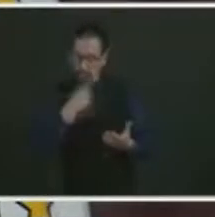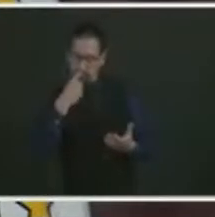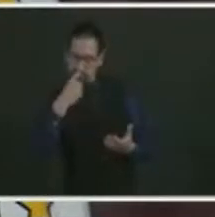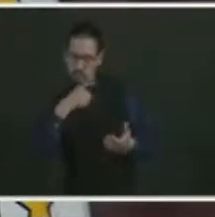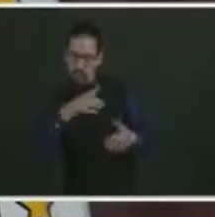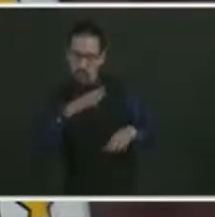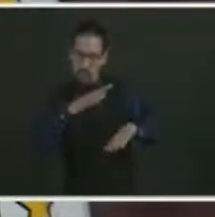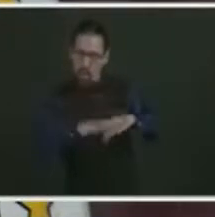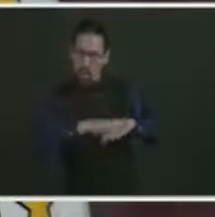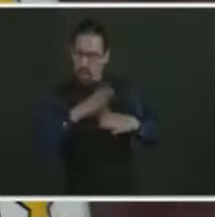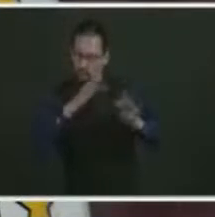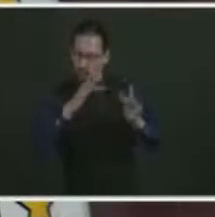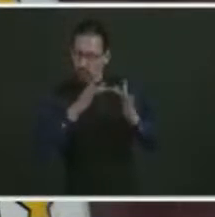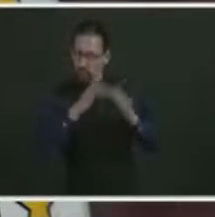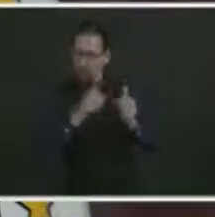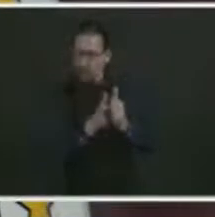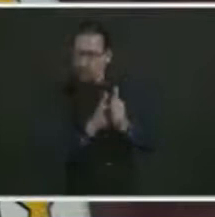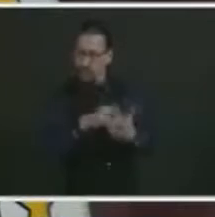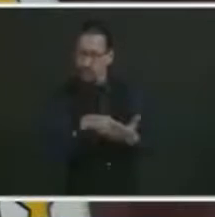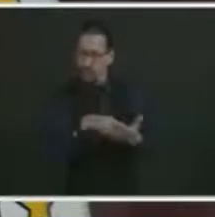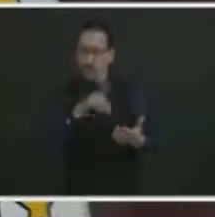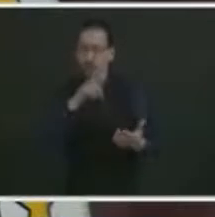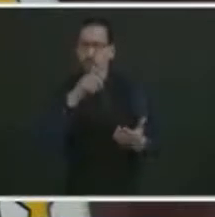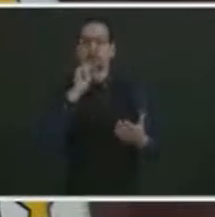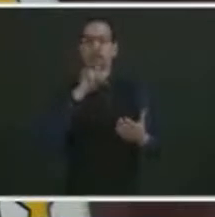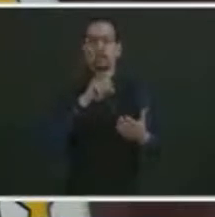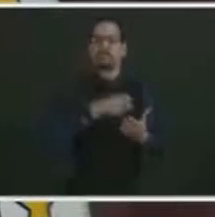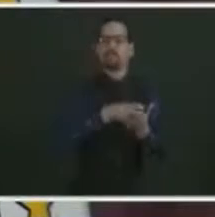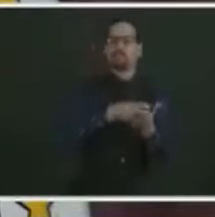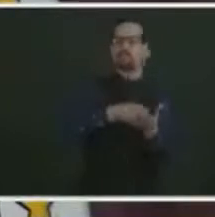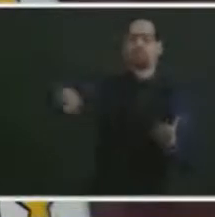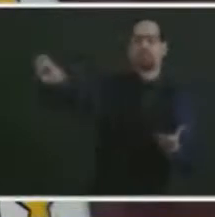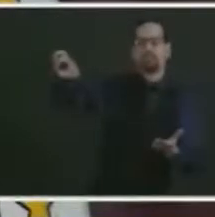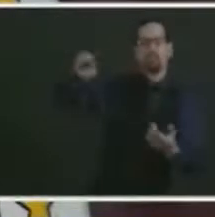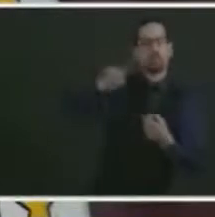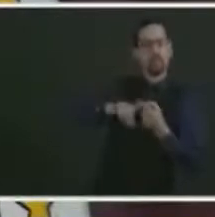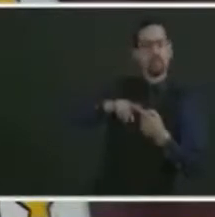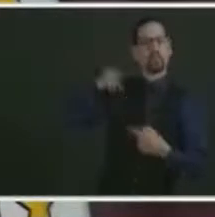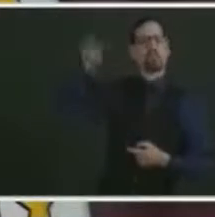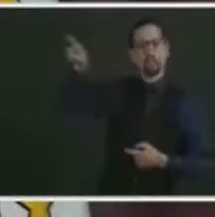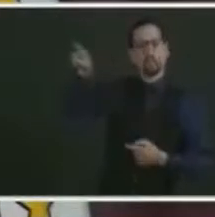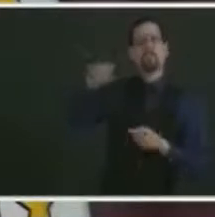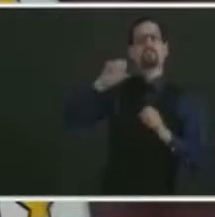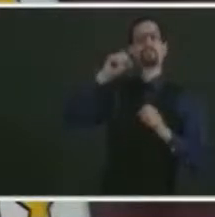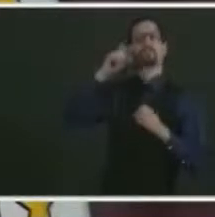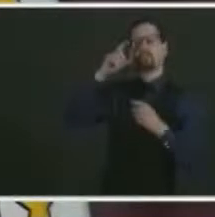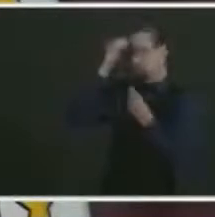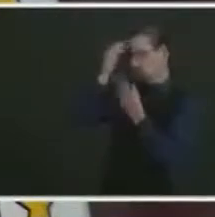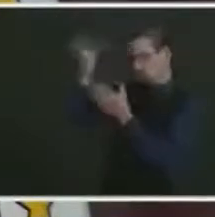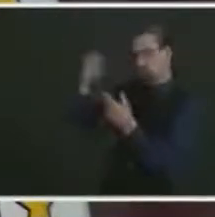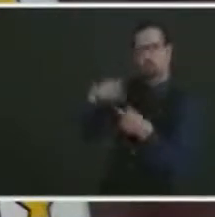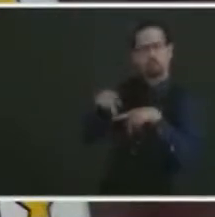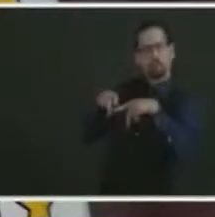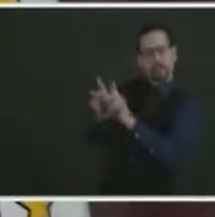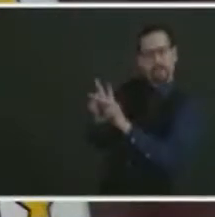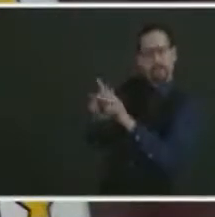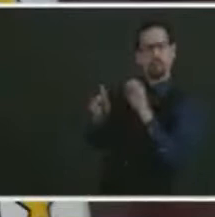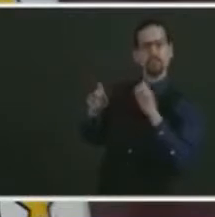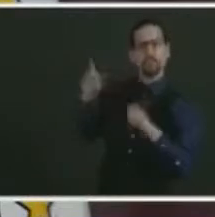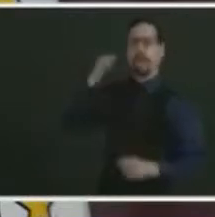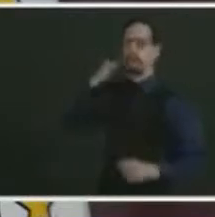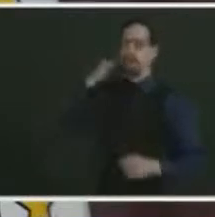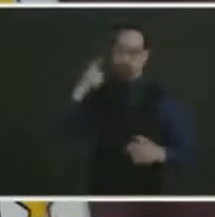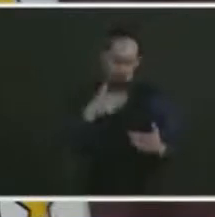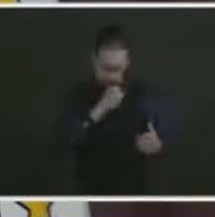that location diary to the Department of Health? You could say yes, you could say no. If you